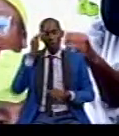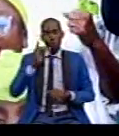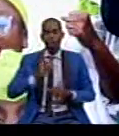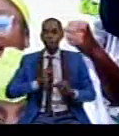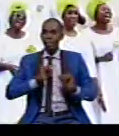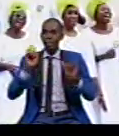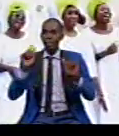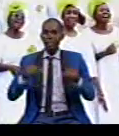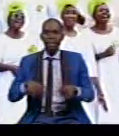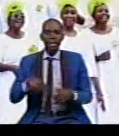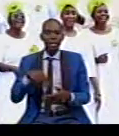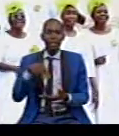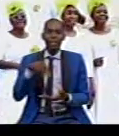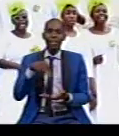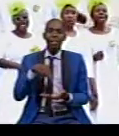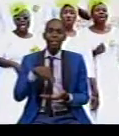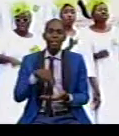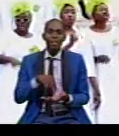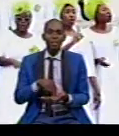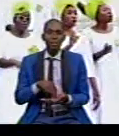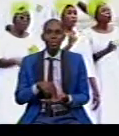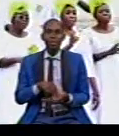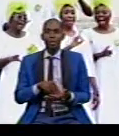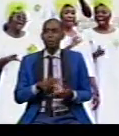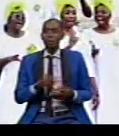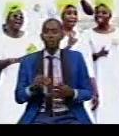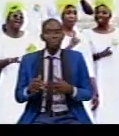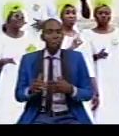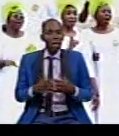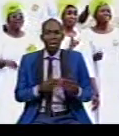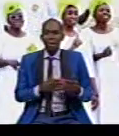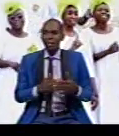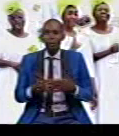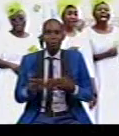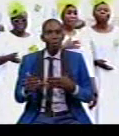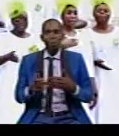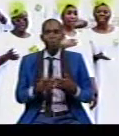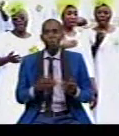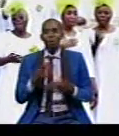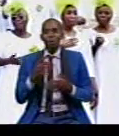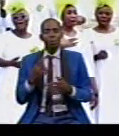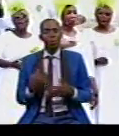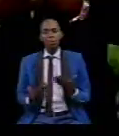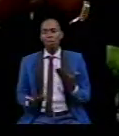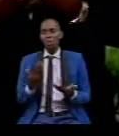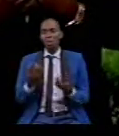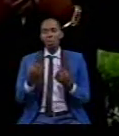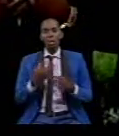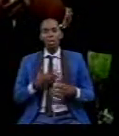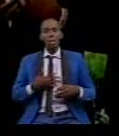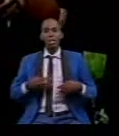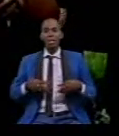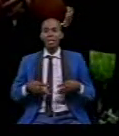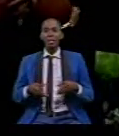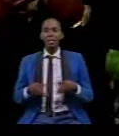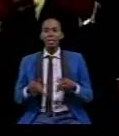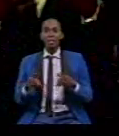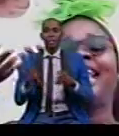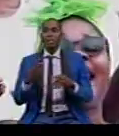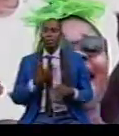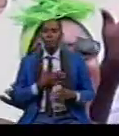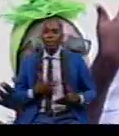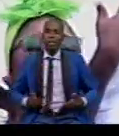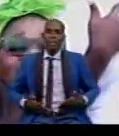where I'm going and that's what I've been doing. That thing shows that you have not really repented. When